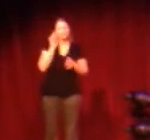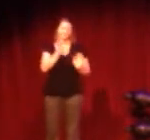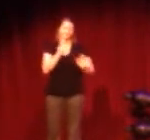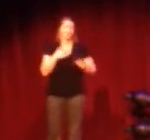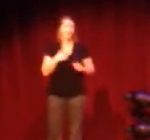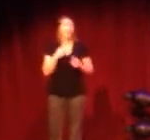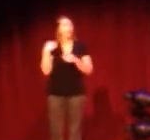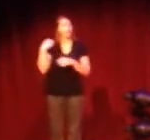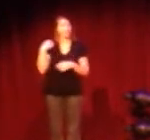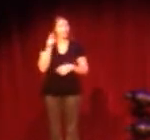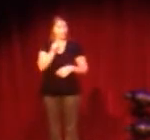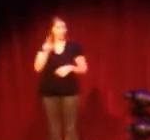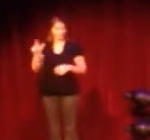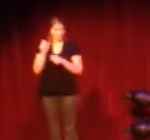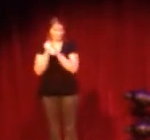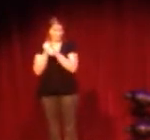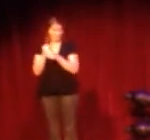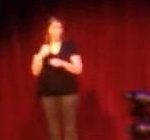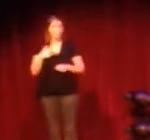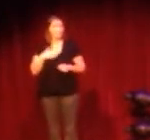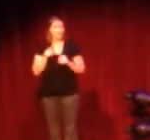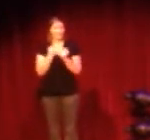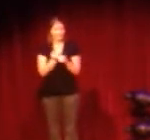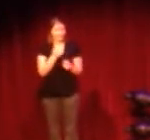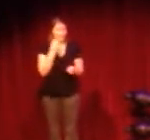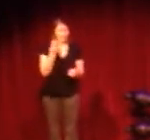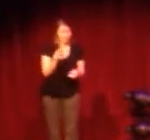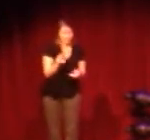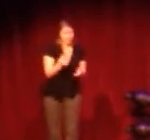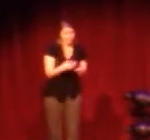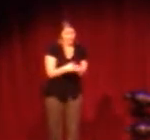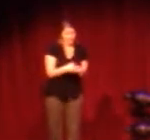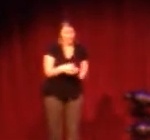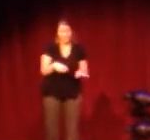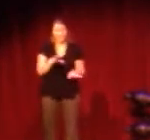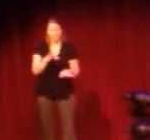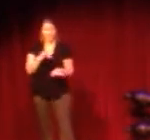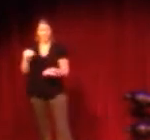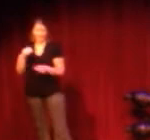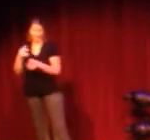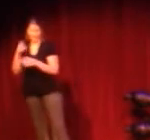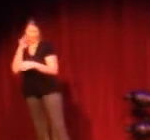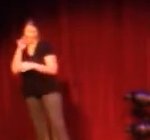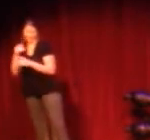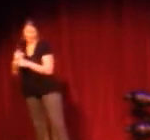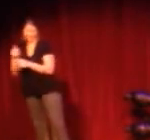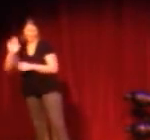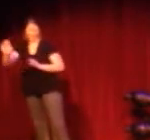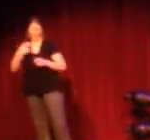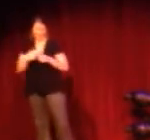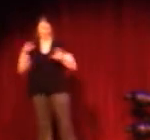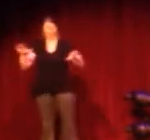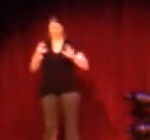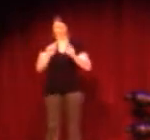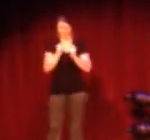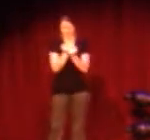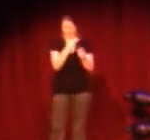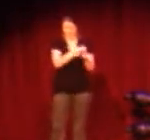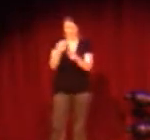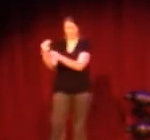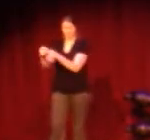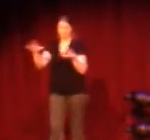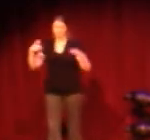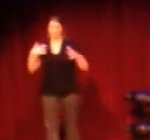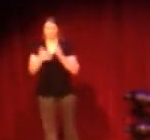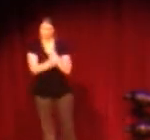coach Little League Baseball. My teams are the puppies and the kittens. And they are good. So you got to meet Dan, and you got